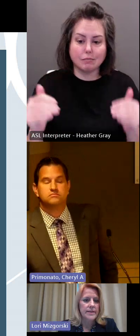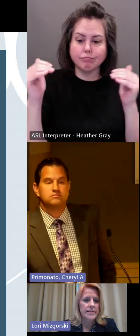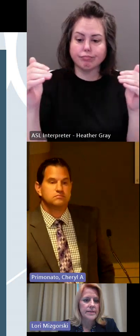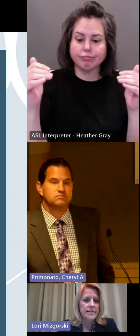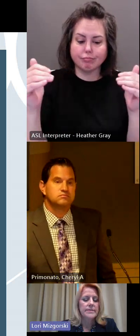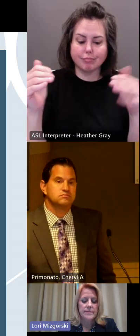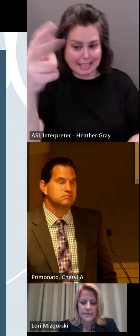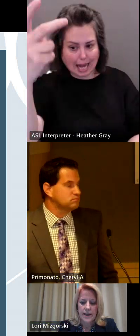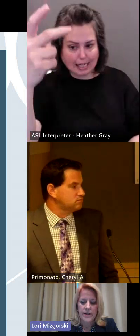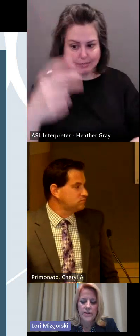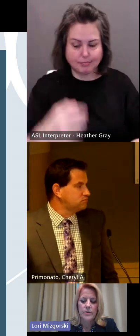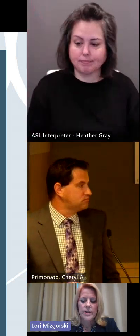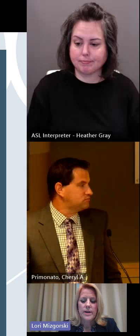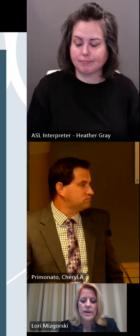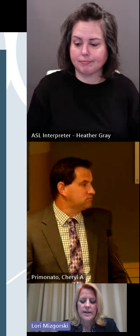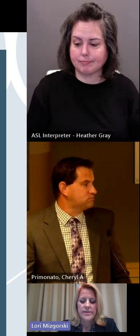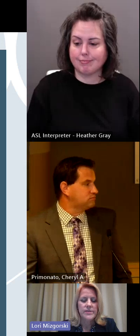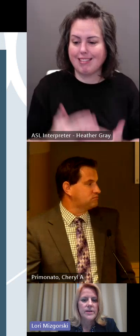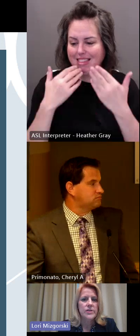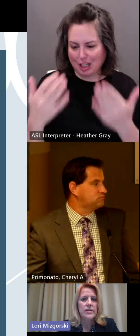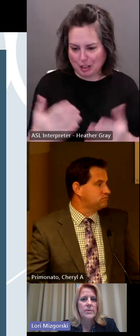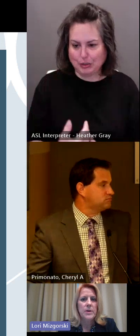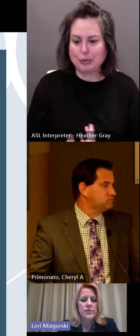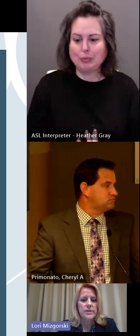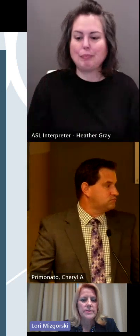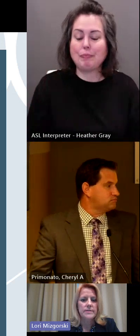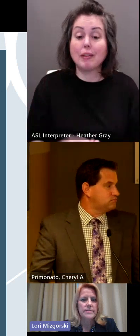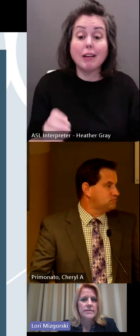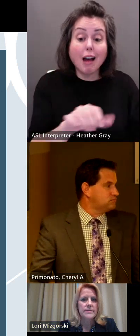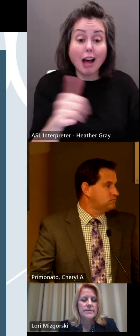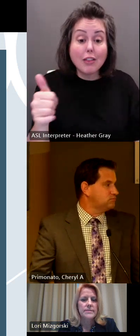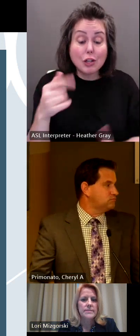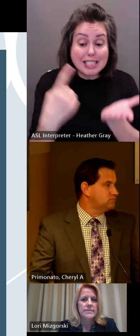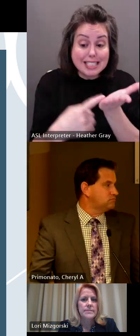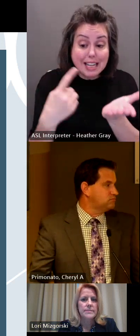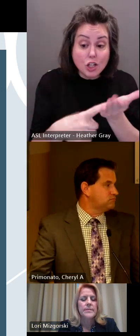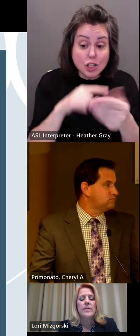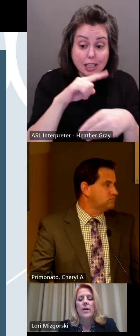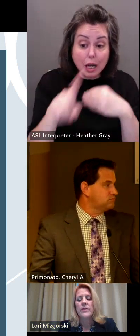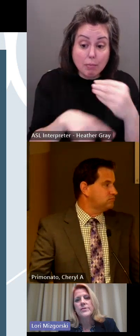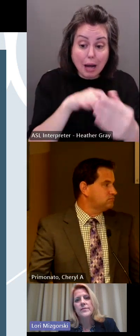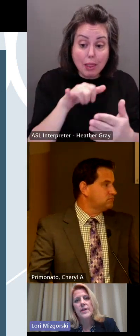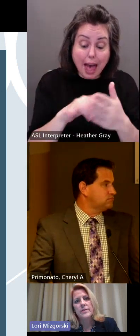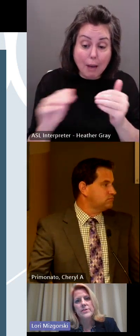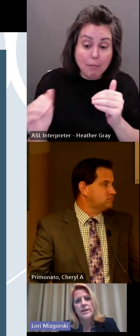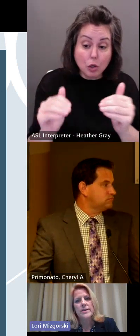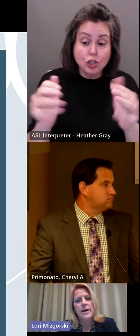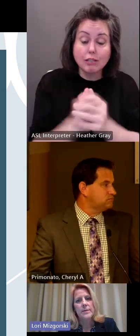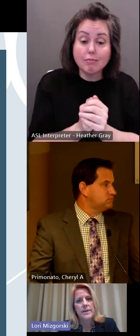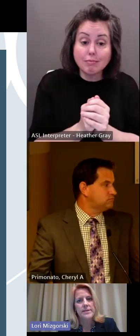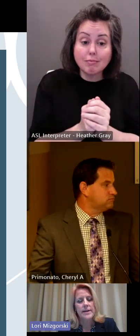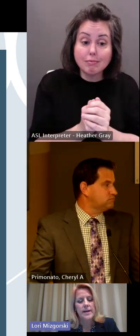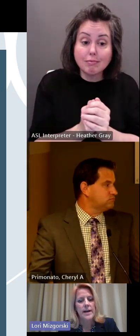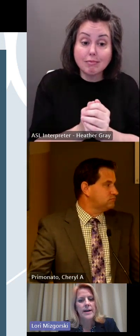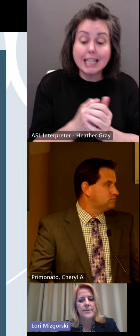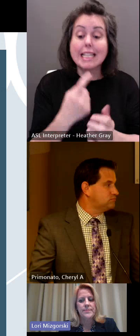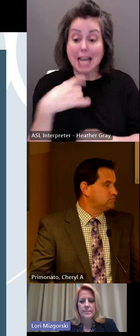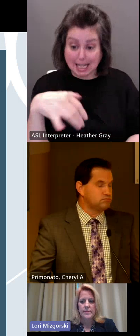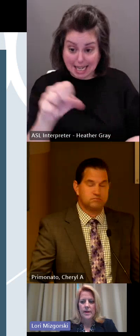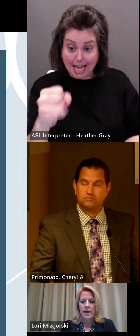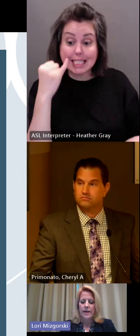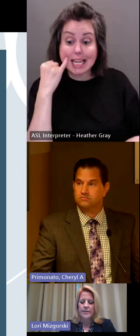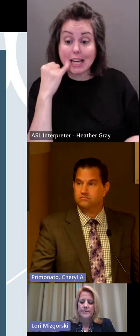A second. Thank you. Any discussion on the motion? All those in favor signify by saying